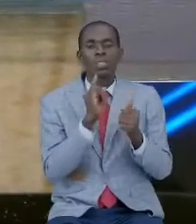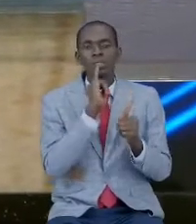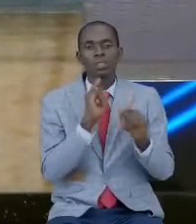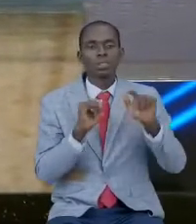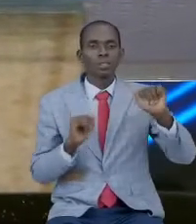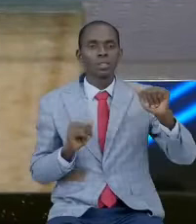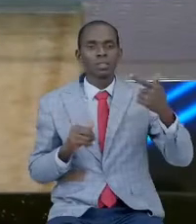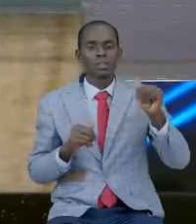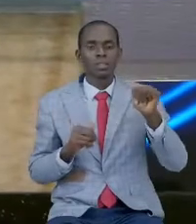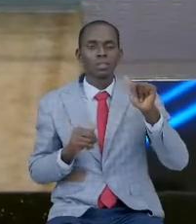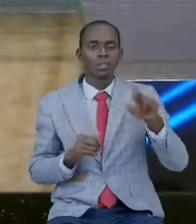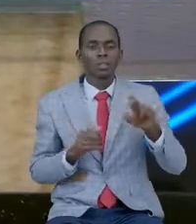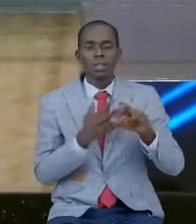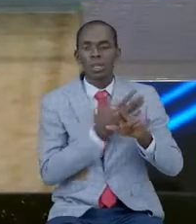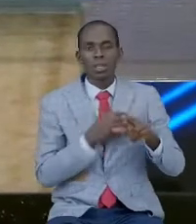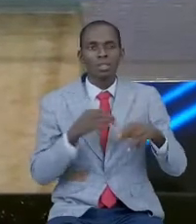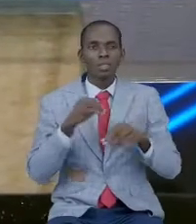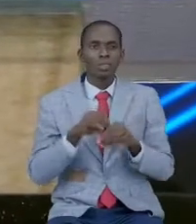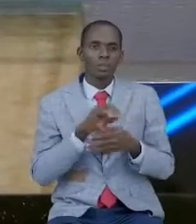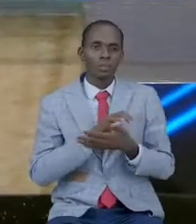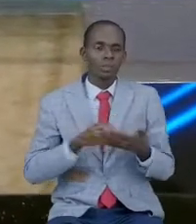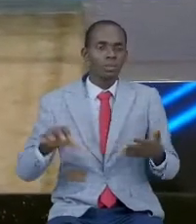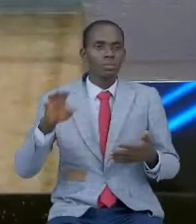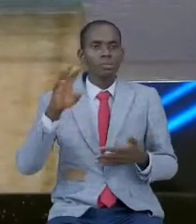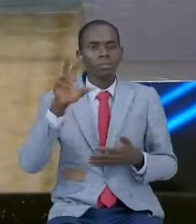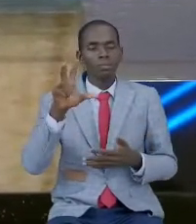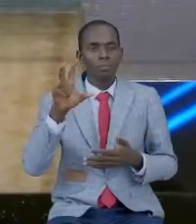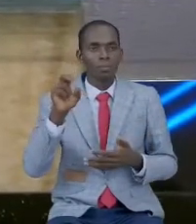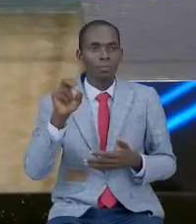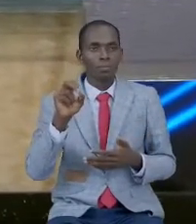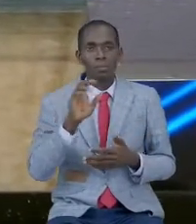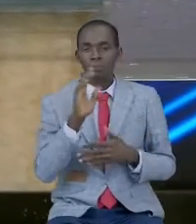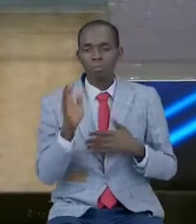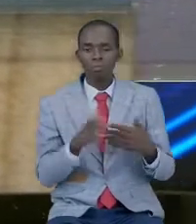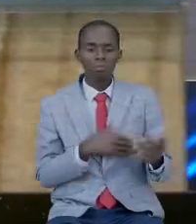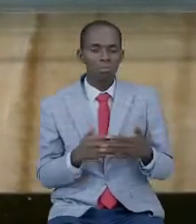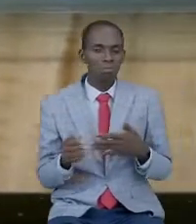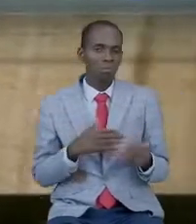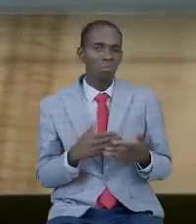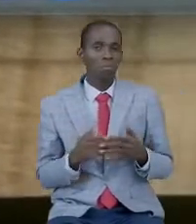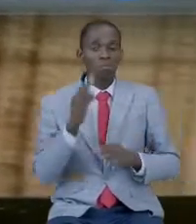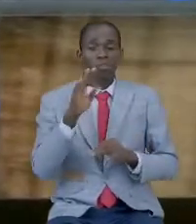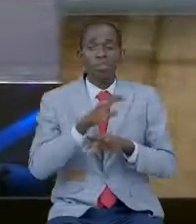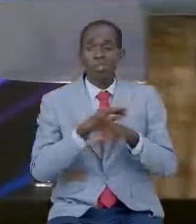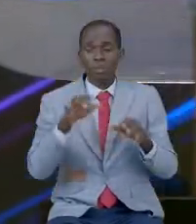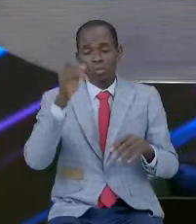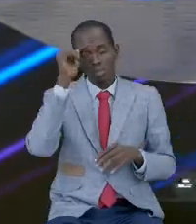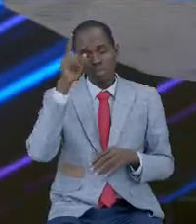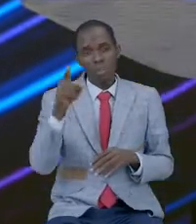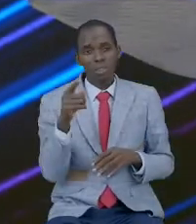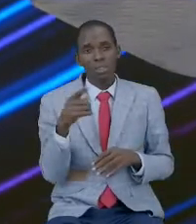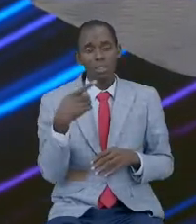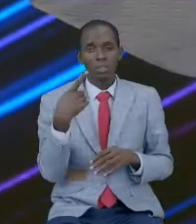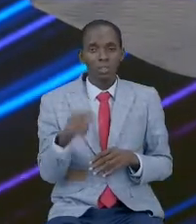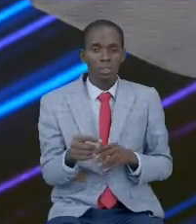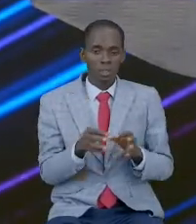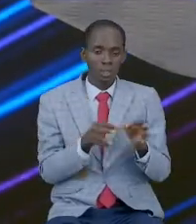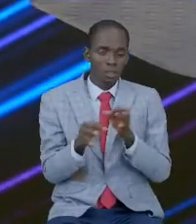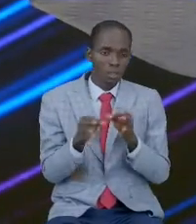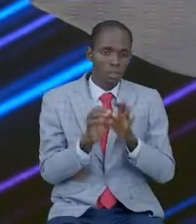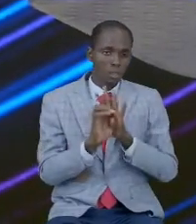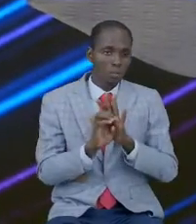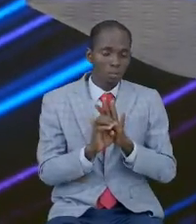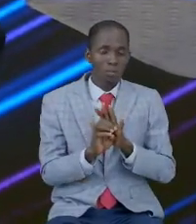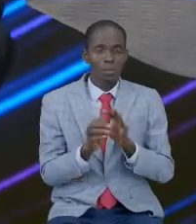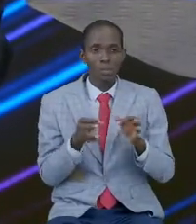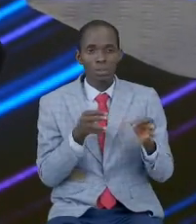verse 30, it says, nevertheless, if you don't understand that allegory, nevertheless,